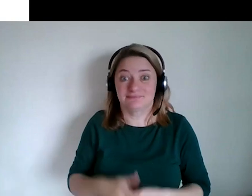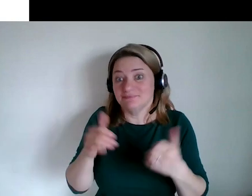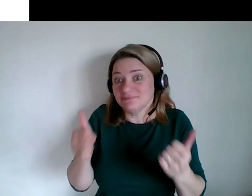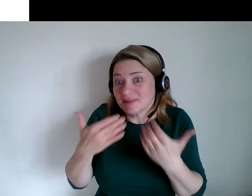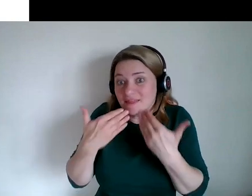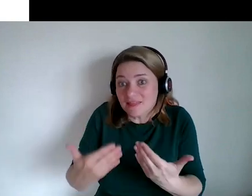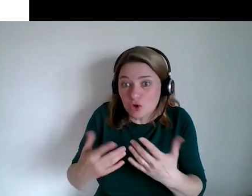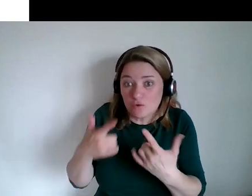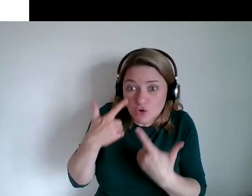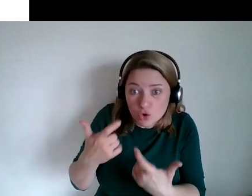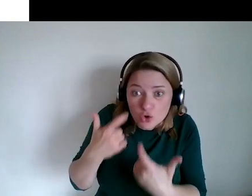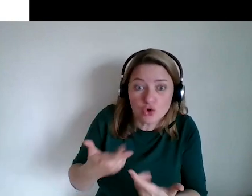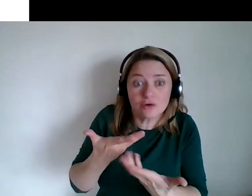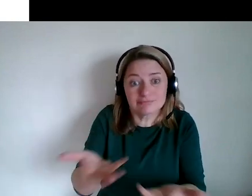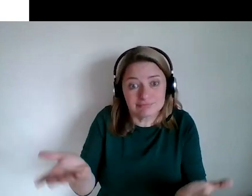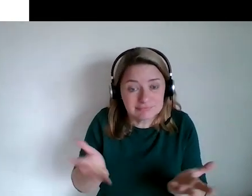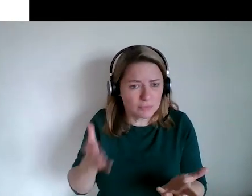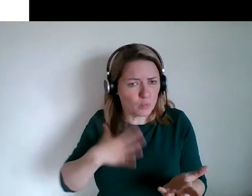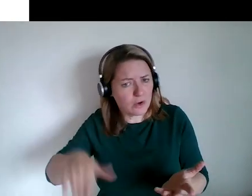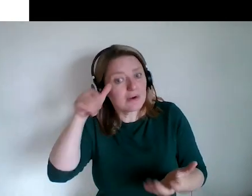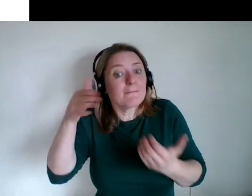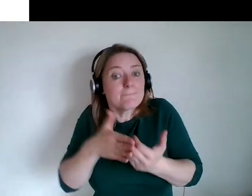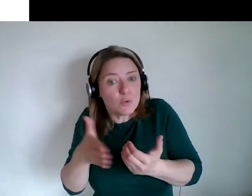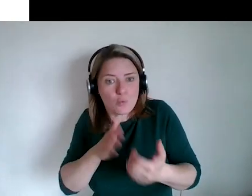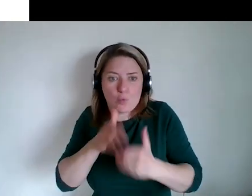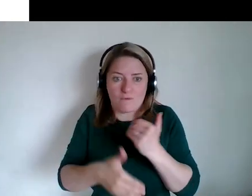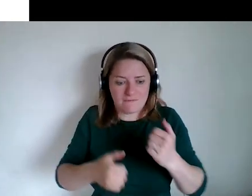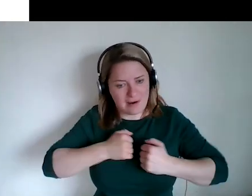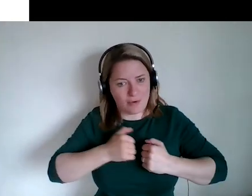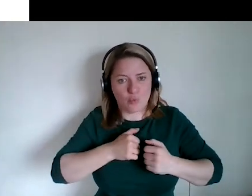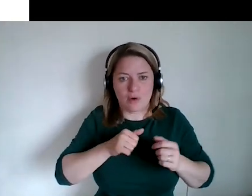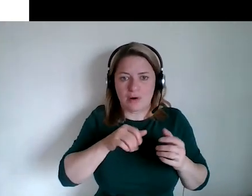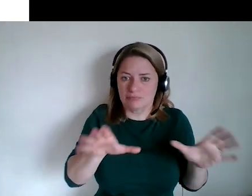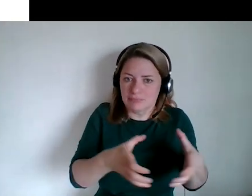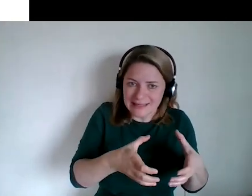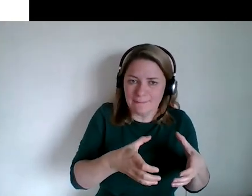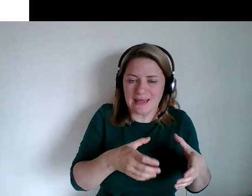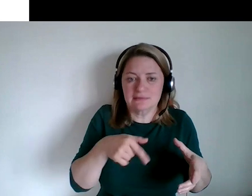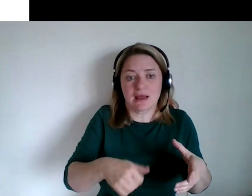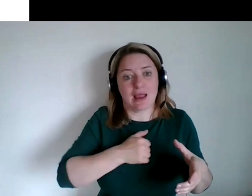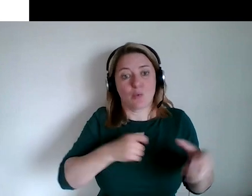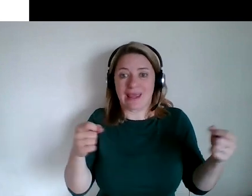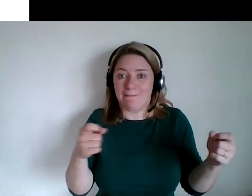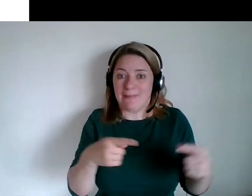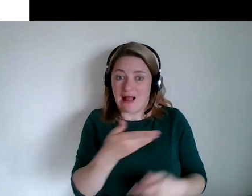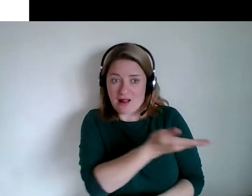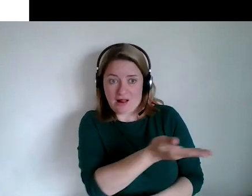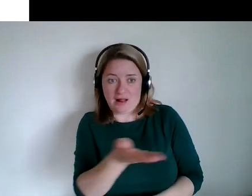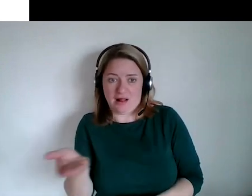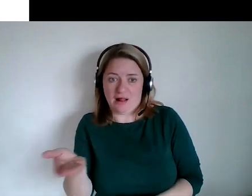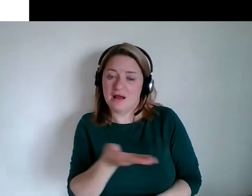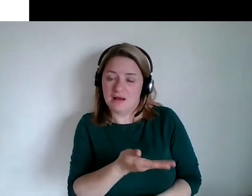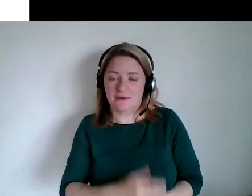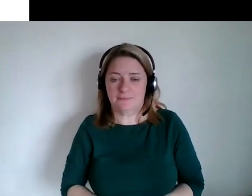So thank you for listening. If you'd like to hear more, if you'd like to find out more about the incubator, our email address is at the bottom of